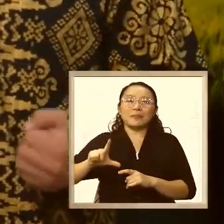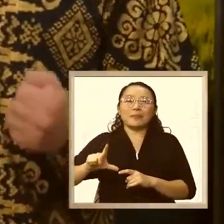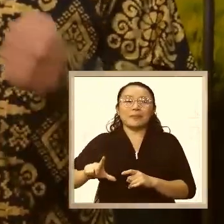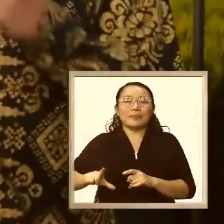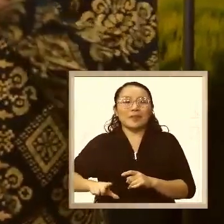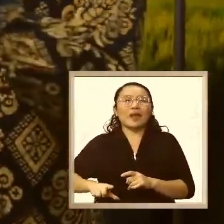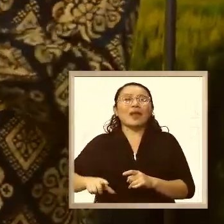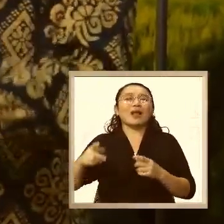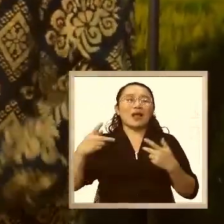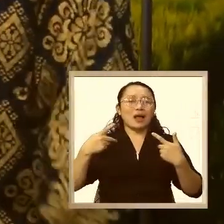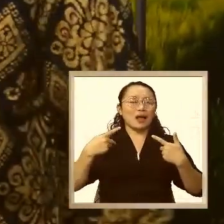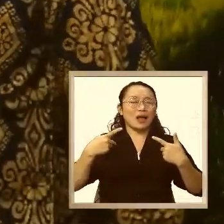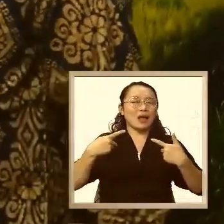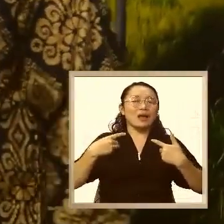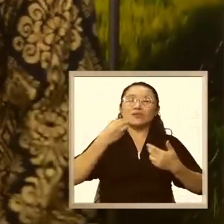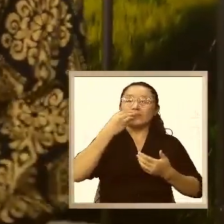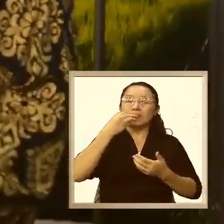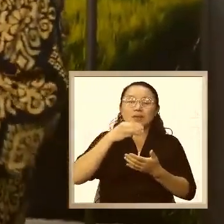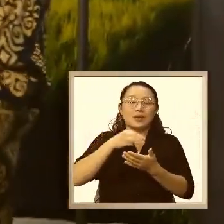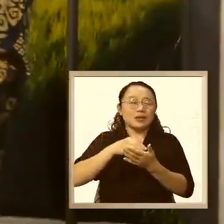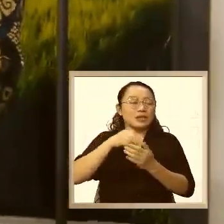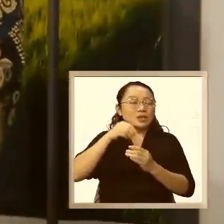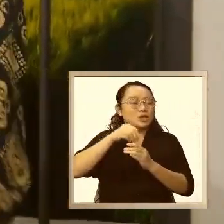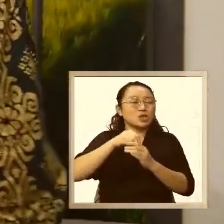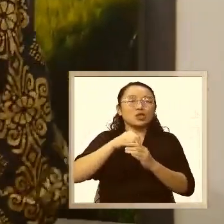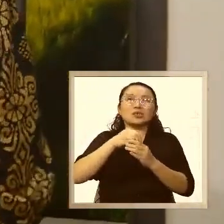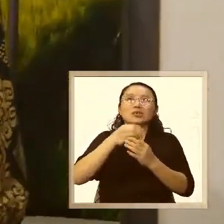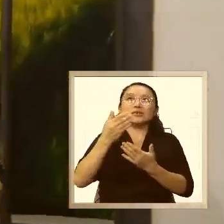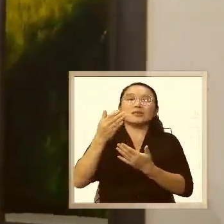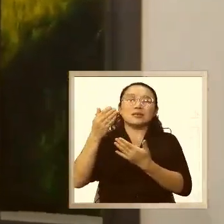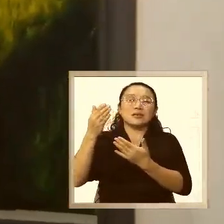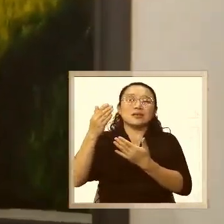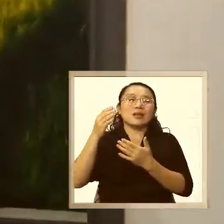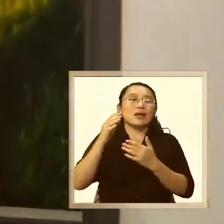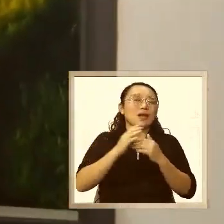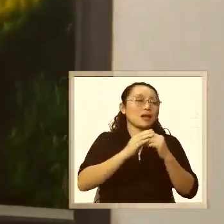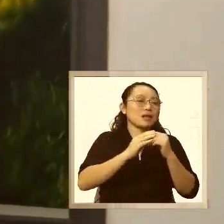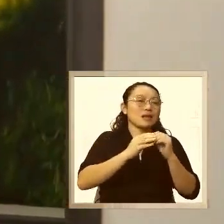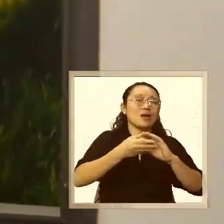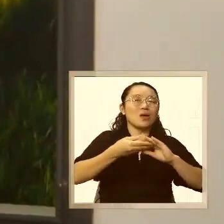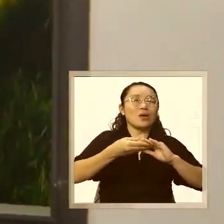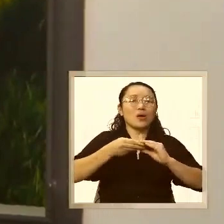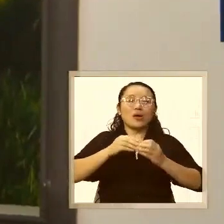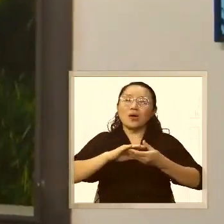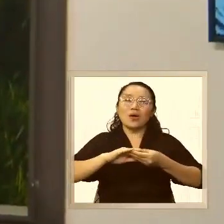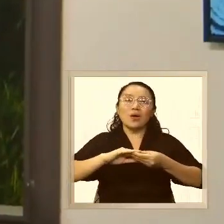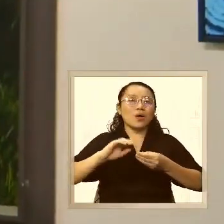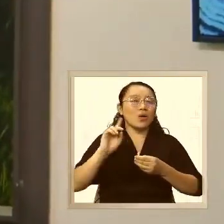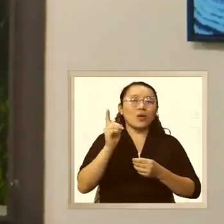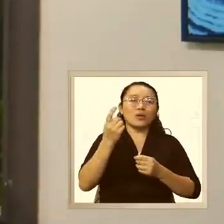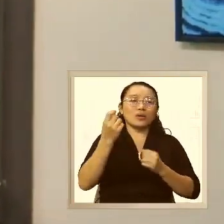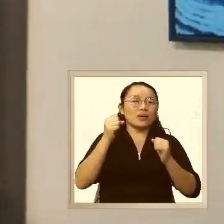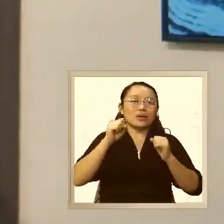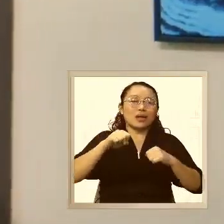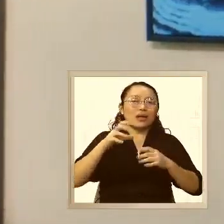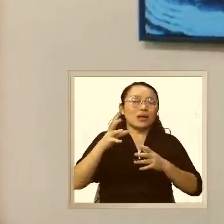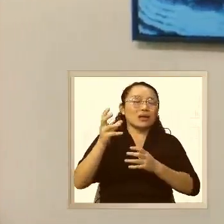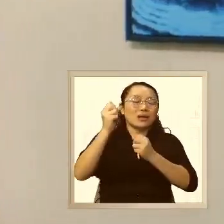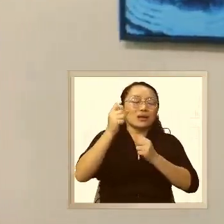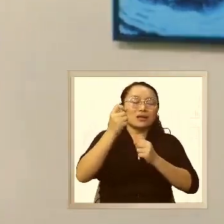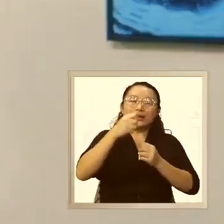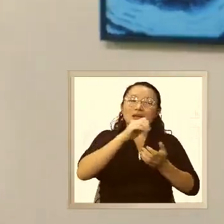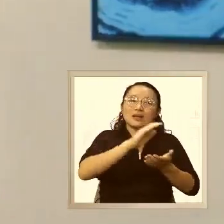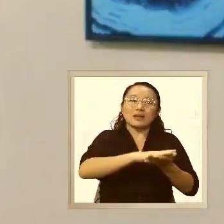Lord. There's a message in his story, only God can get the